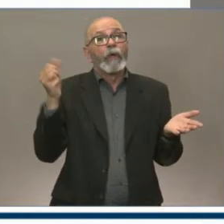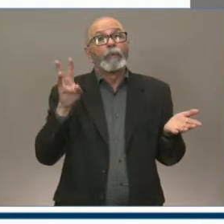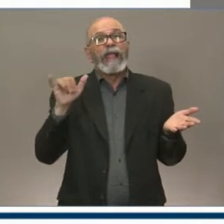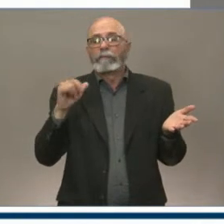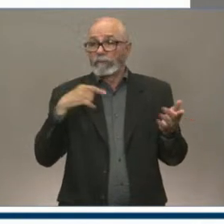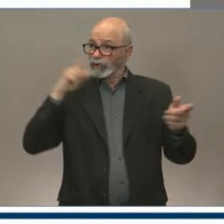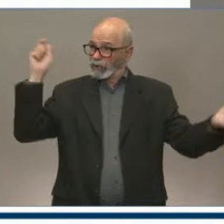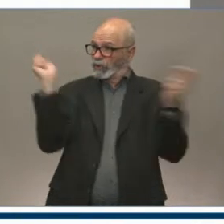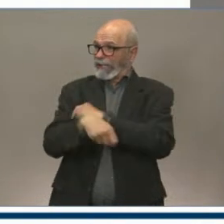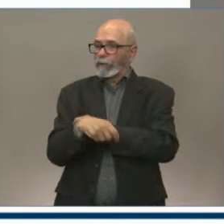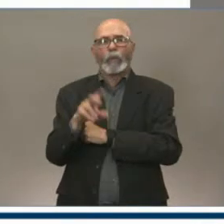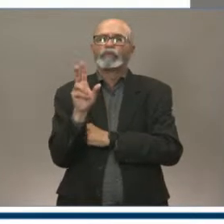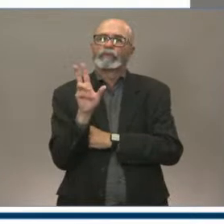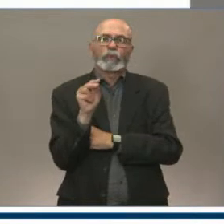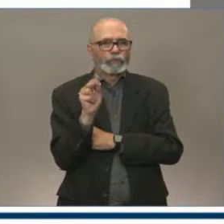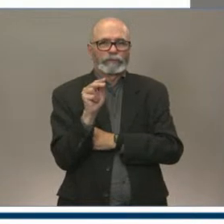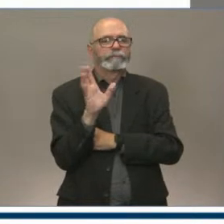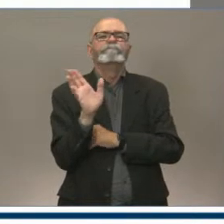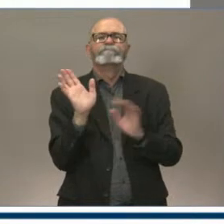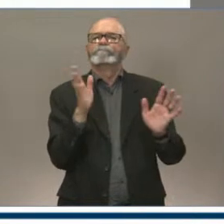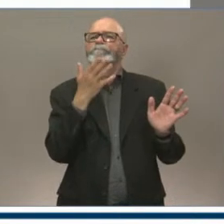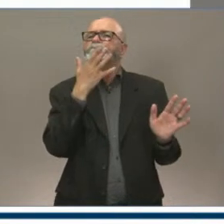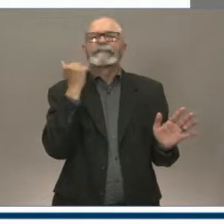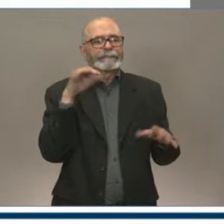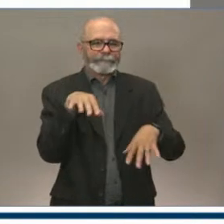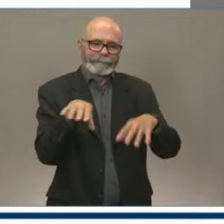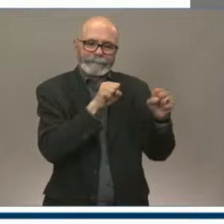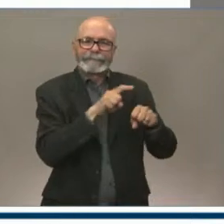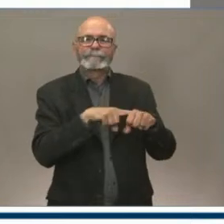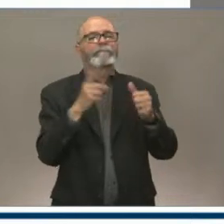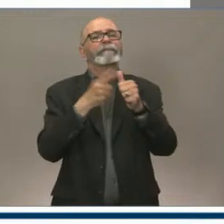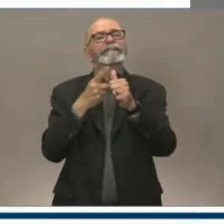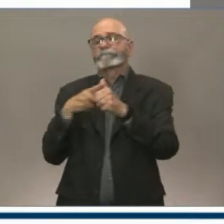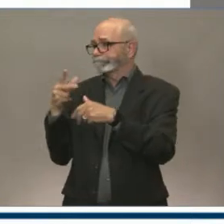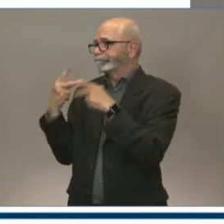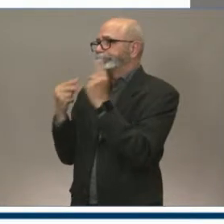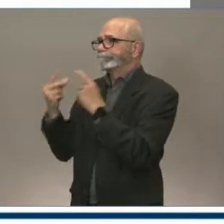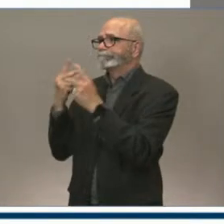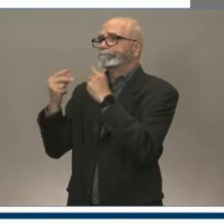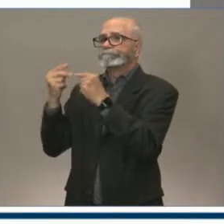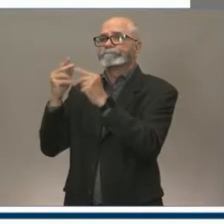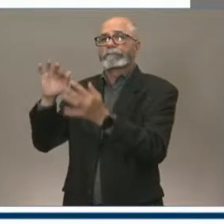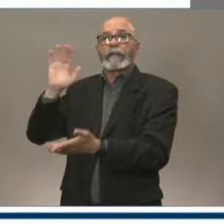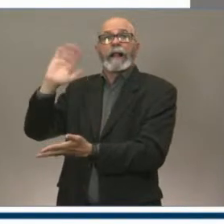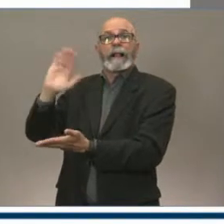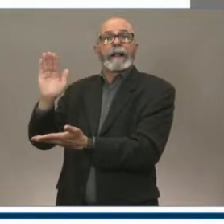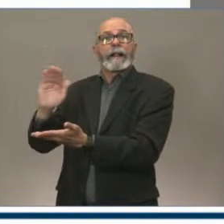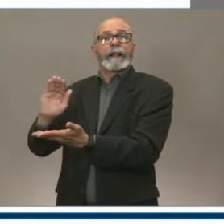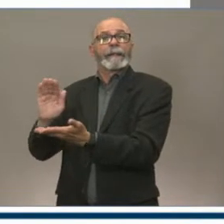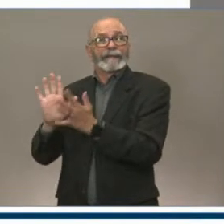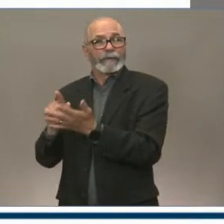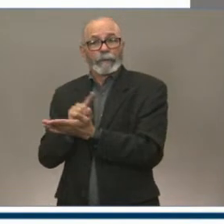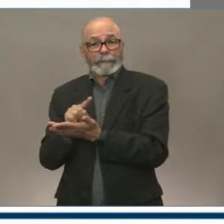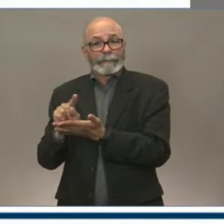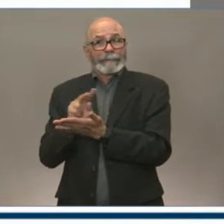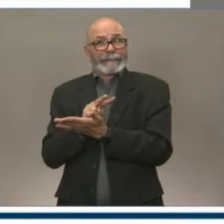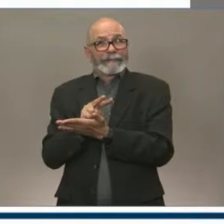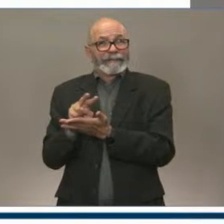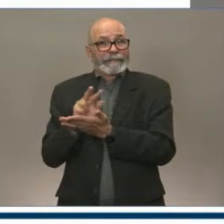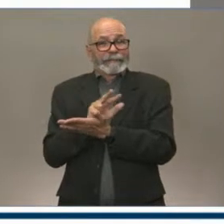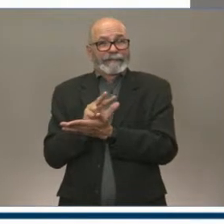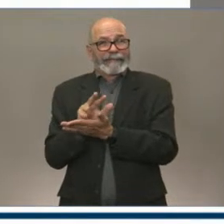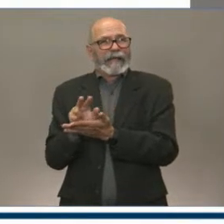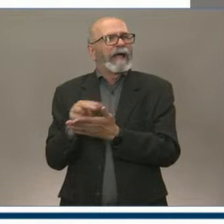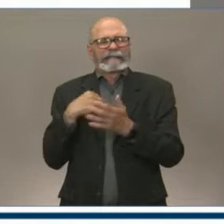that will get the vaccine into people's arms as quickly as possible. We have shown in the last 2 to 3 weeks of how rapidly we can